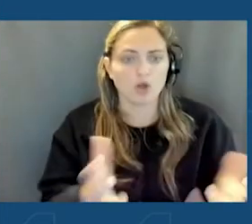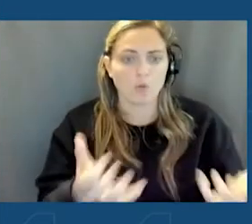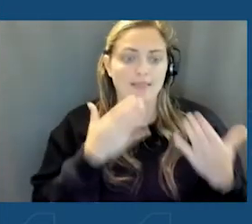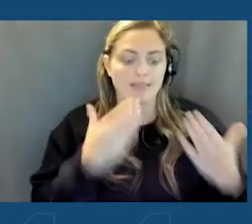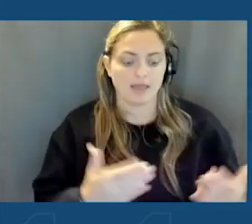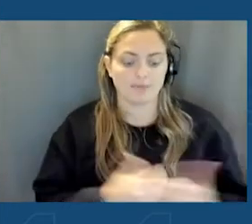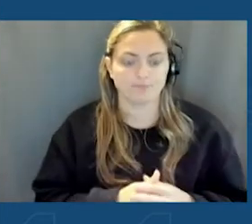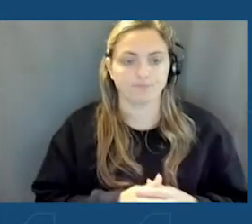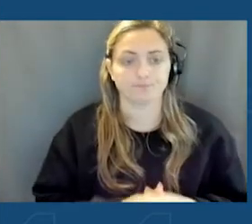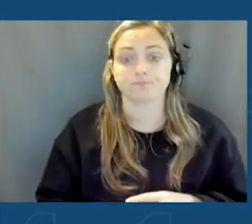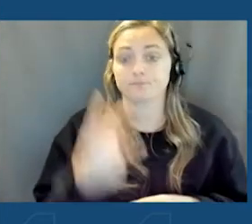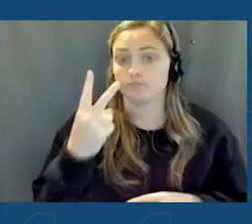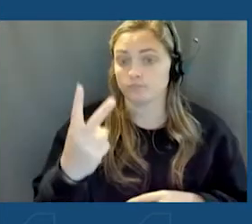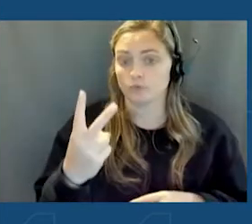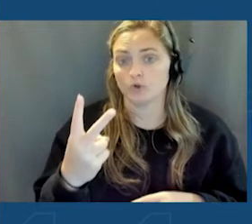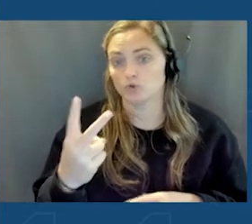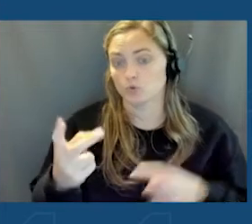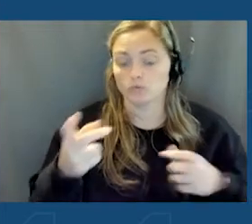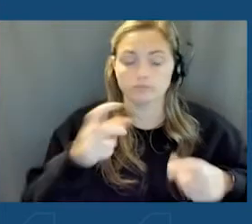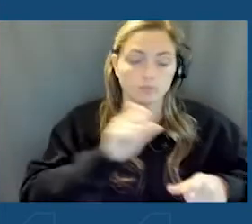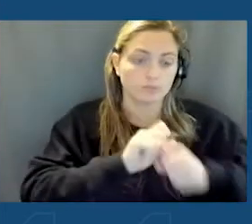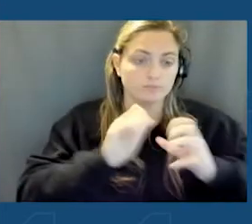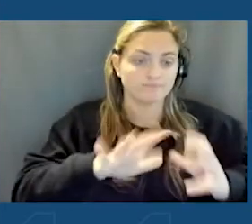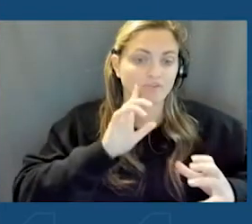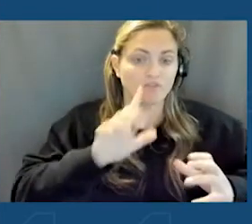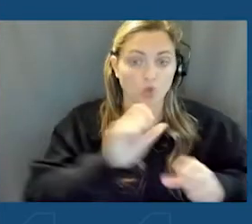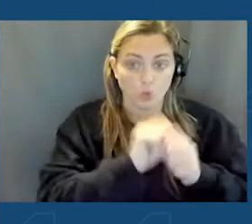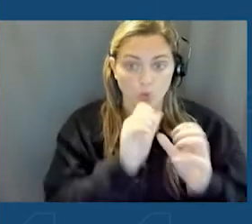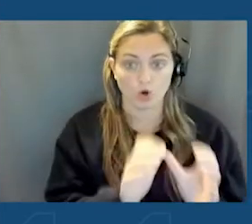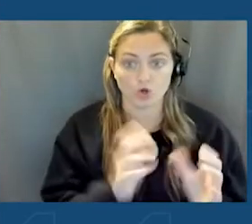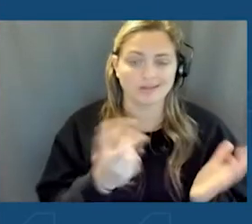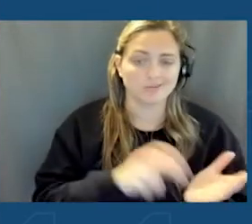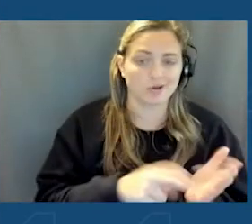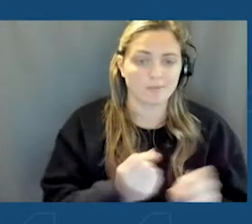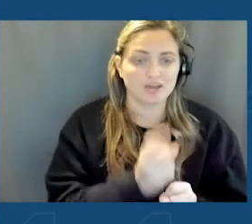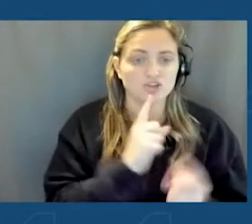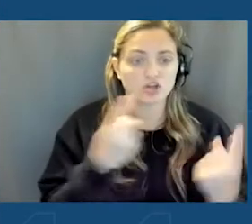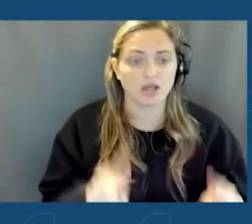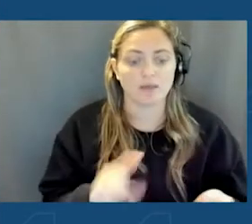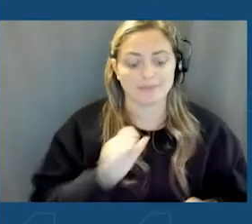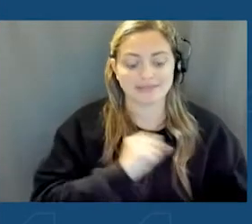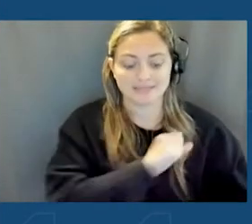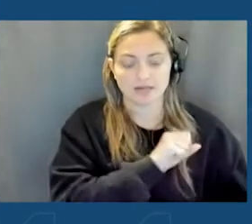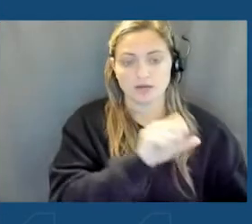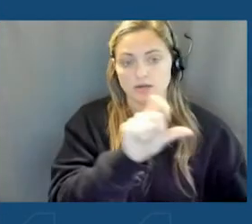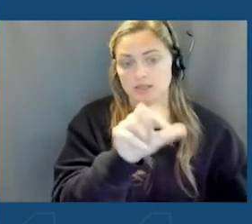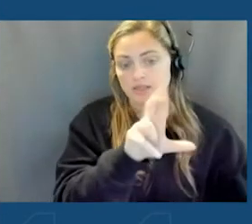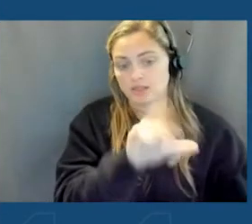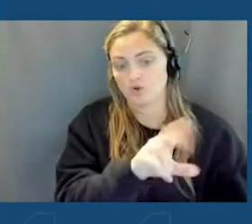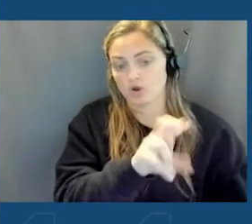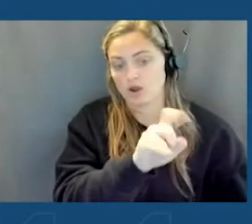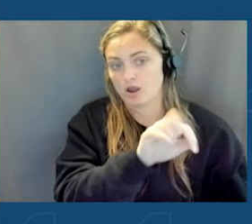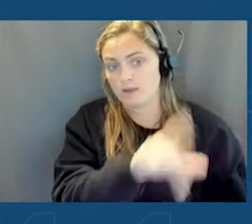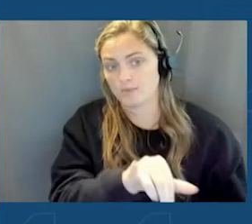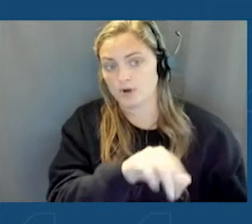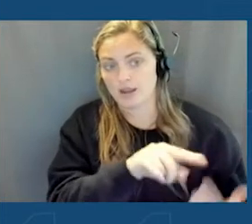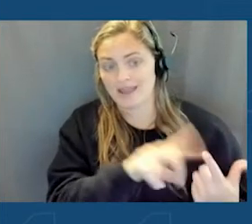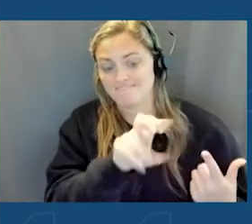the two champions of the workers who stood up and made this happen, and that is Senator Leroy Comrie and Assemblymember Vivian